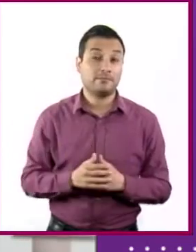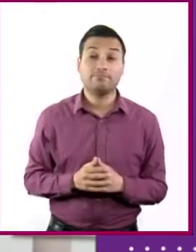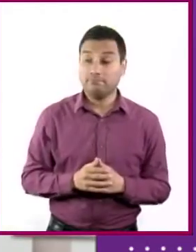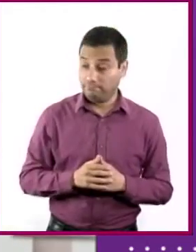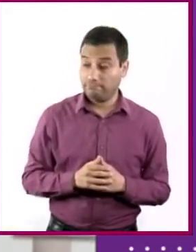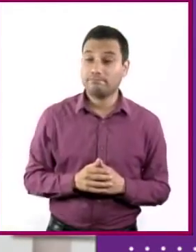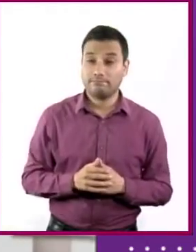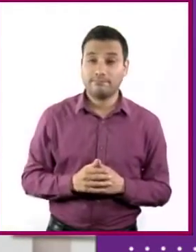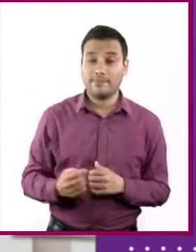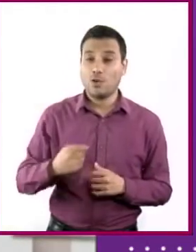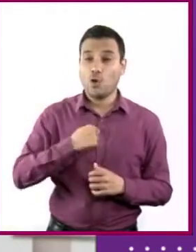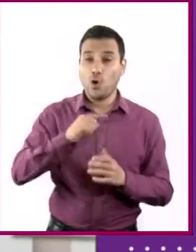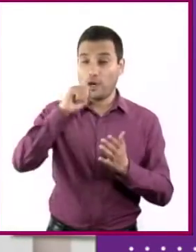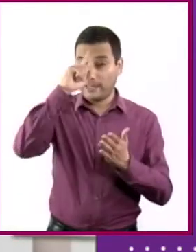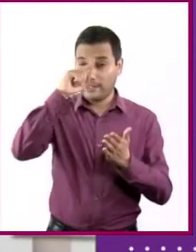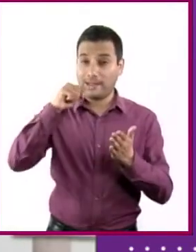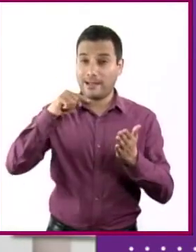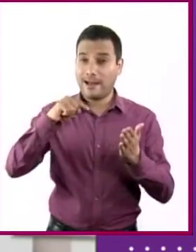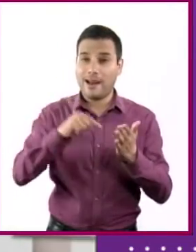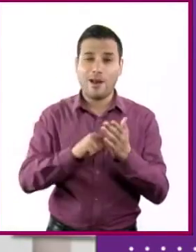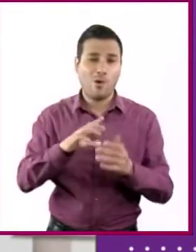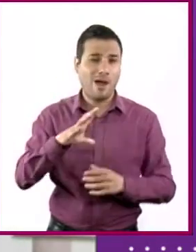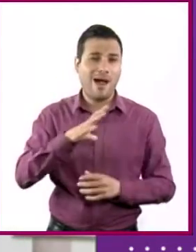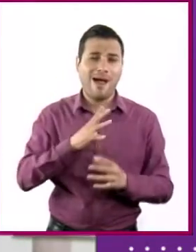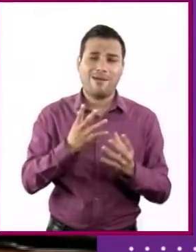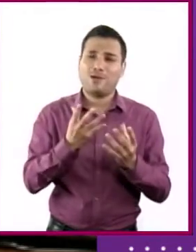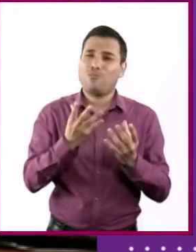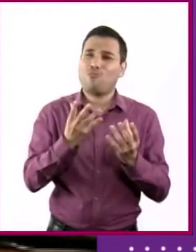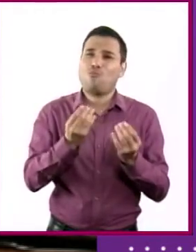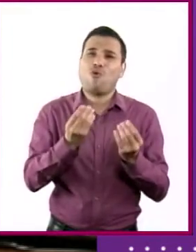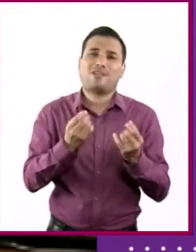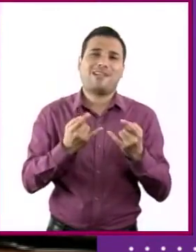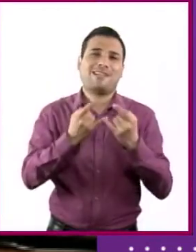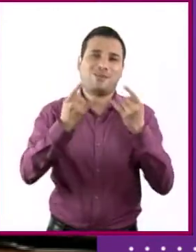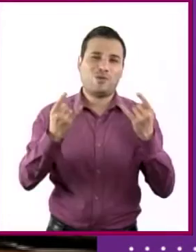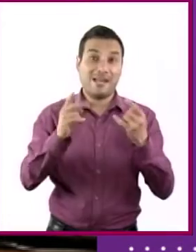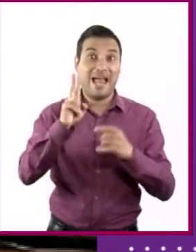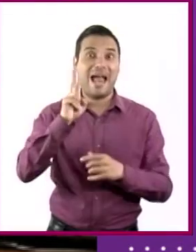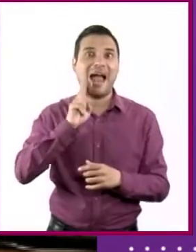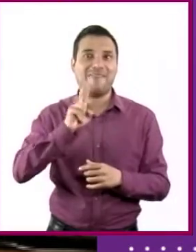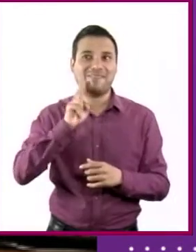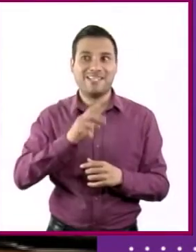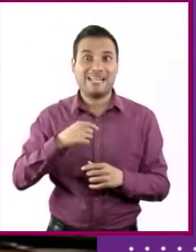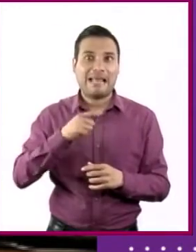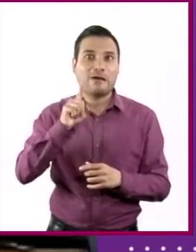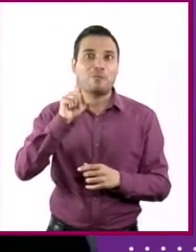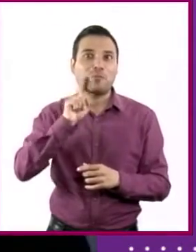Right. I'm sure there are a lot of stories. I will tell the girls.